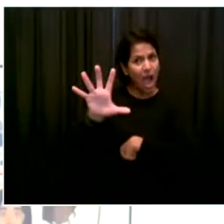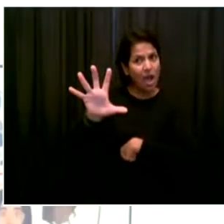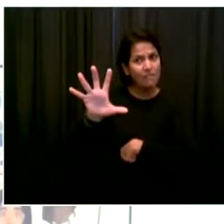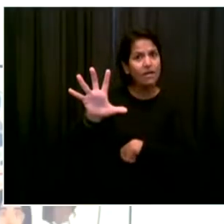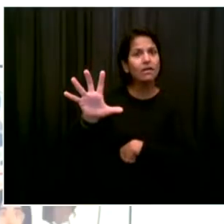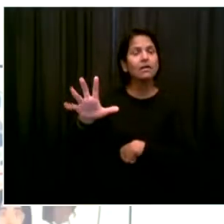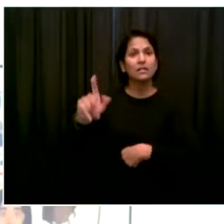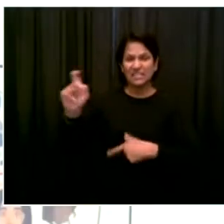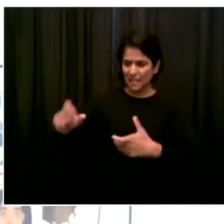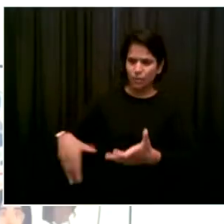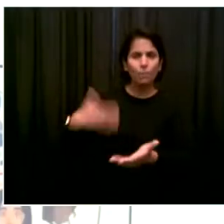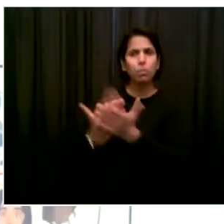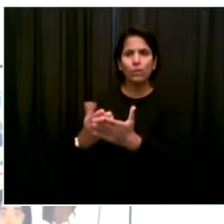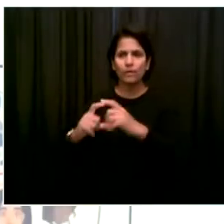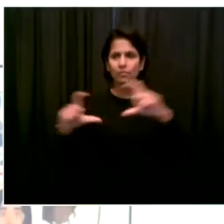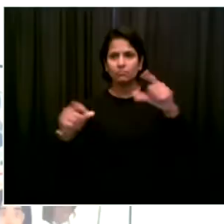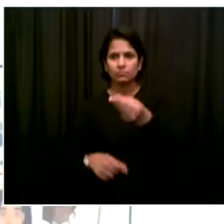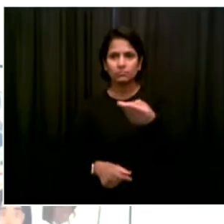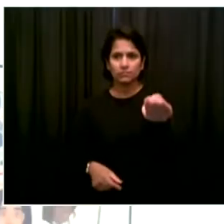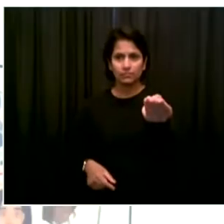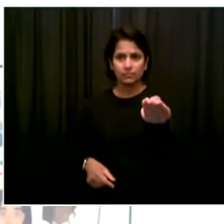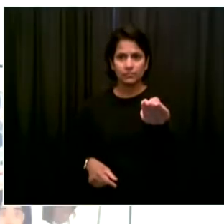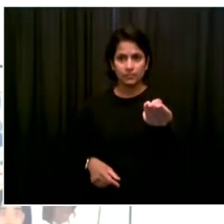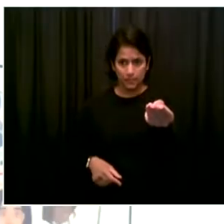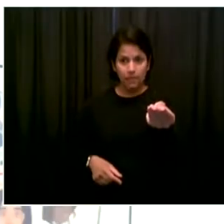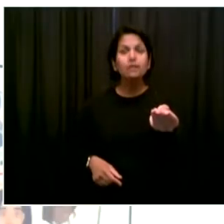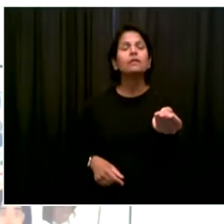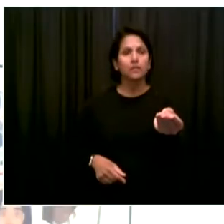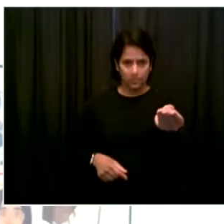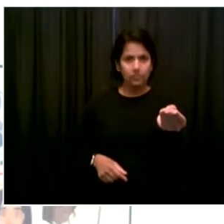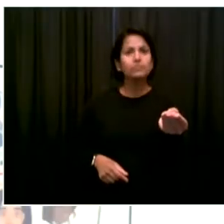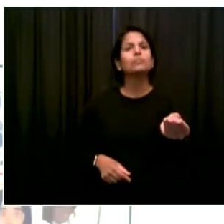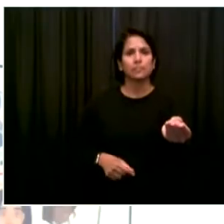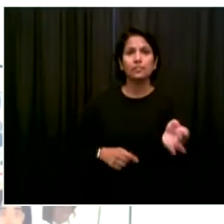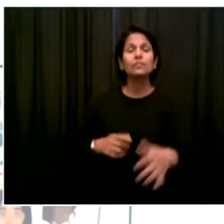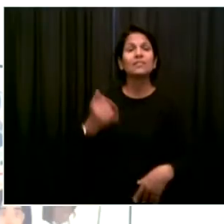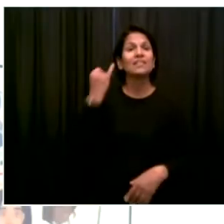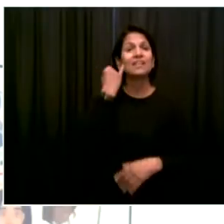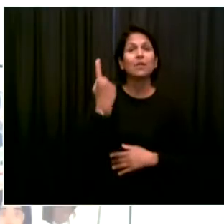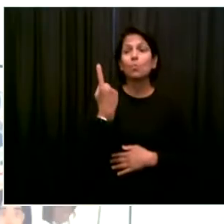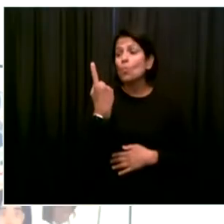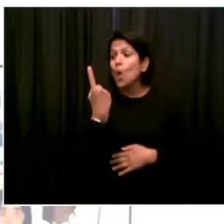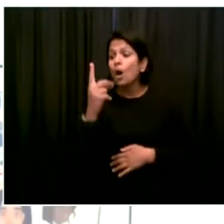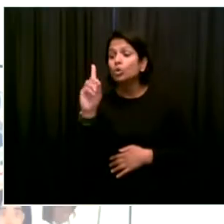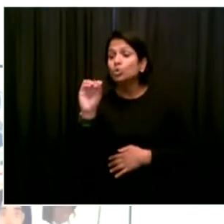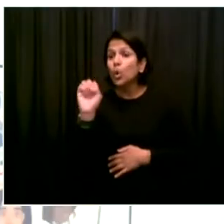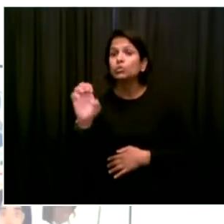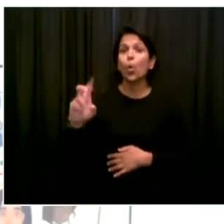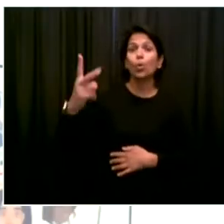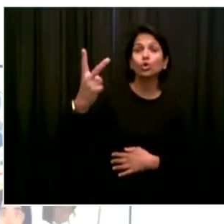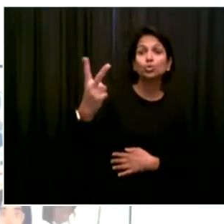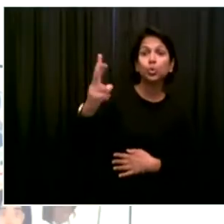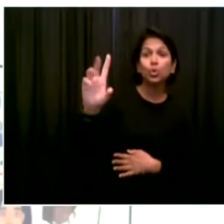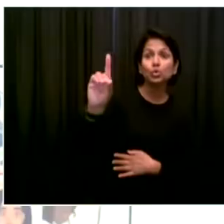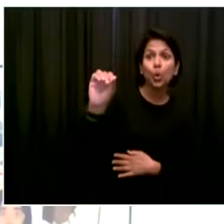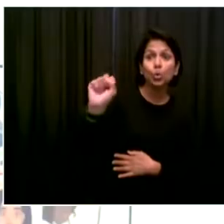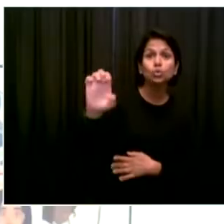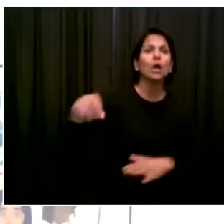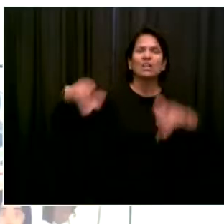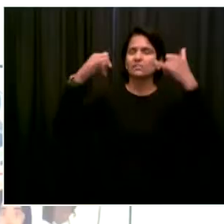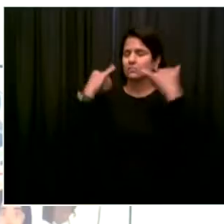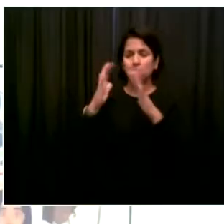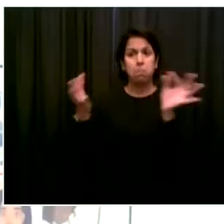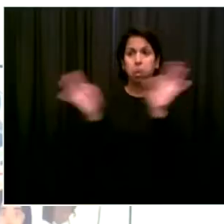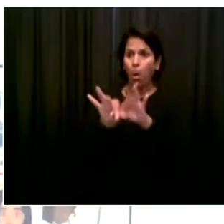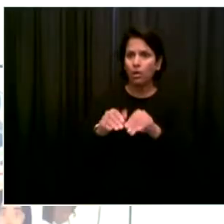vaccination or your first dose. Once you've submitted proof of your first dose, if you've received Moderna or Pfizer, you'll have to provide proof of a